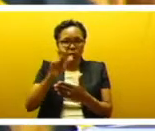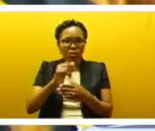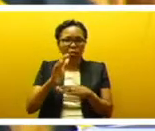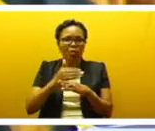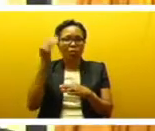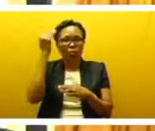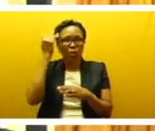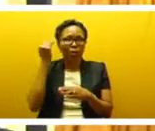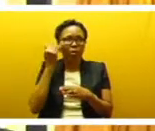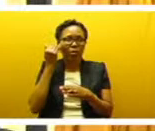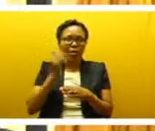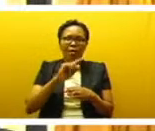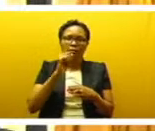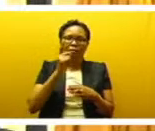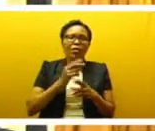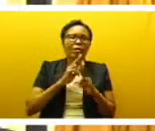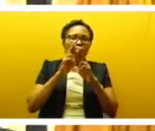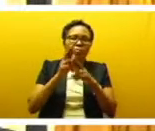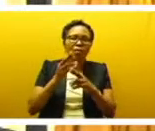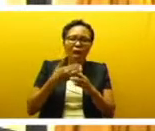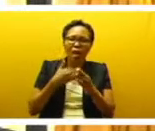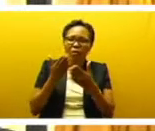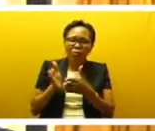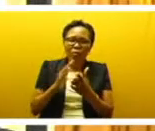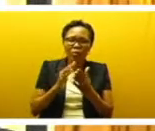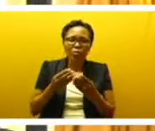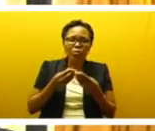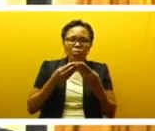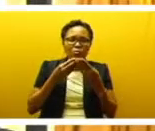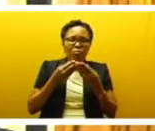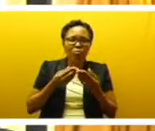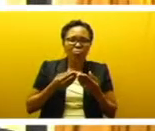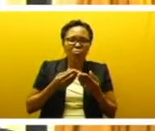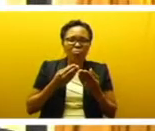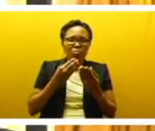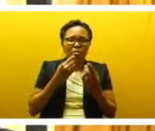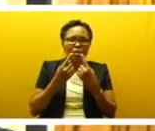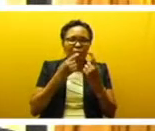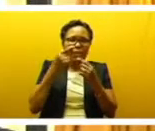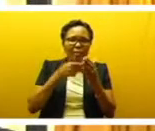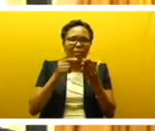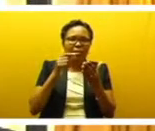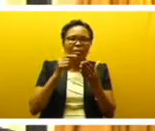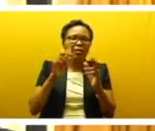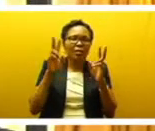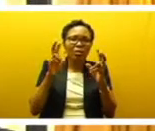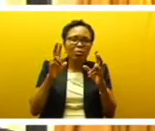does the first respondent have an opportunity to address these matters?